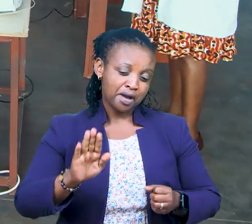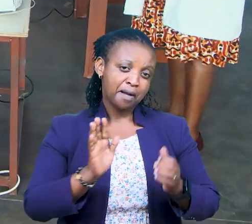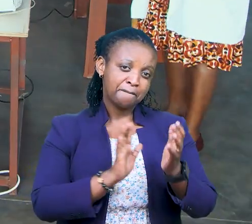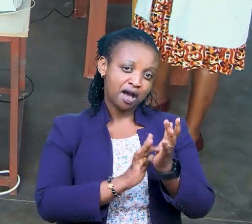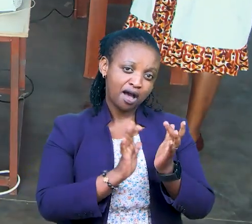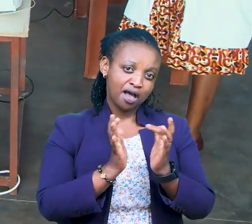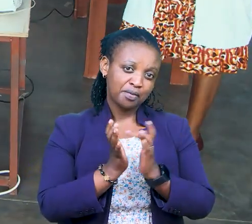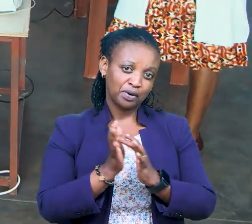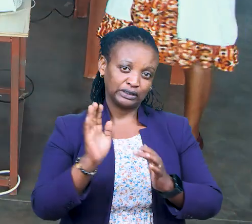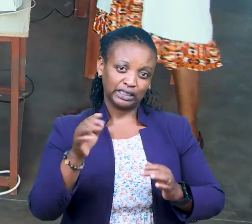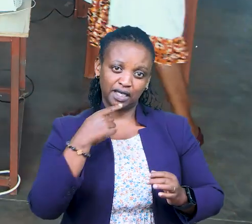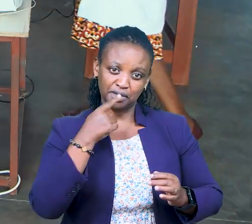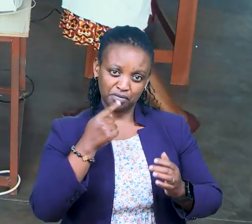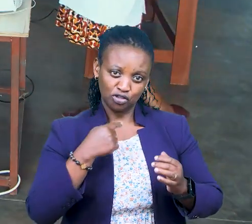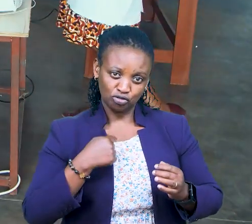loves me.